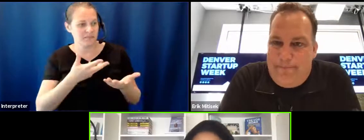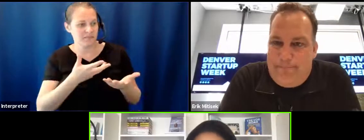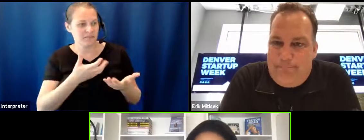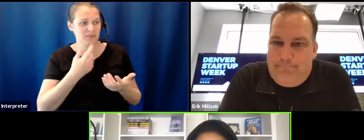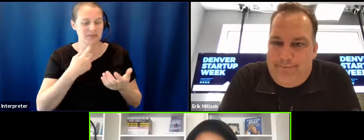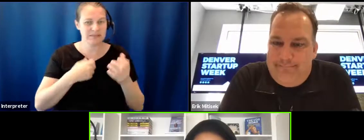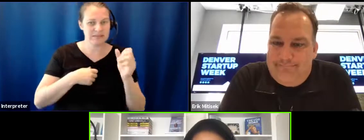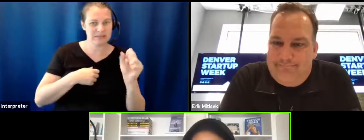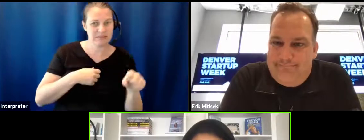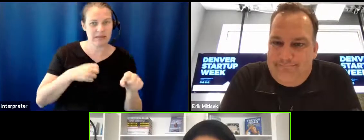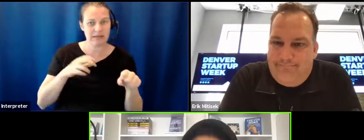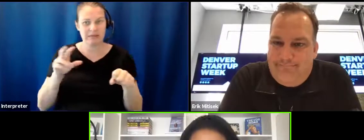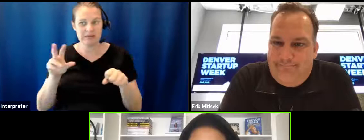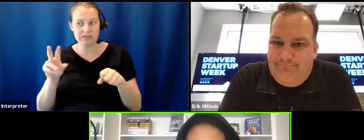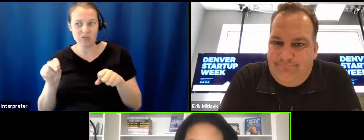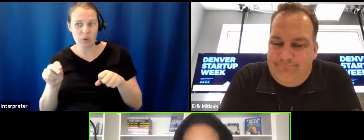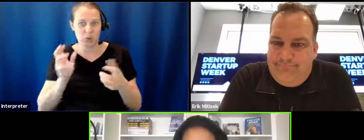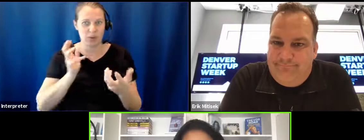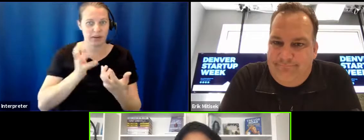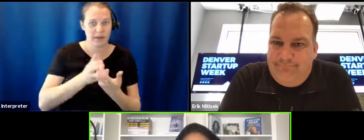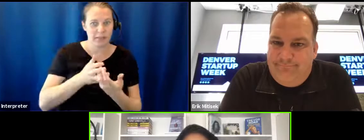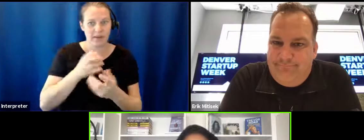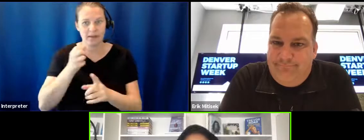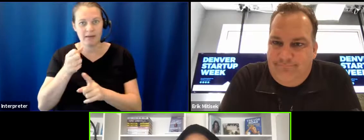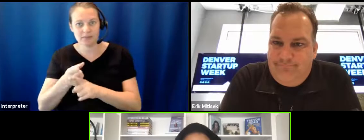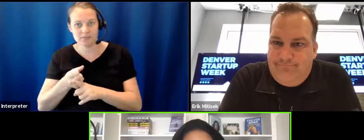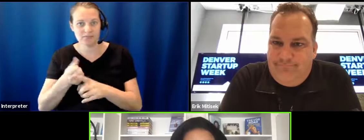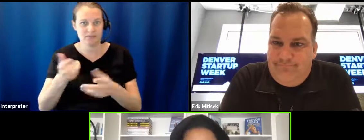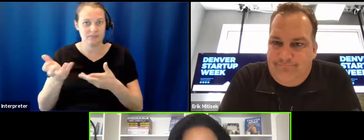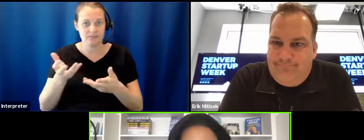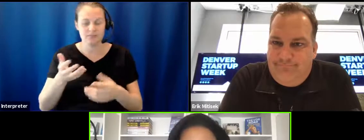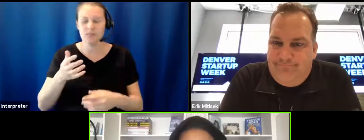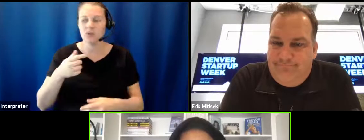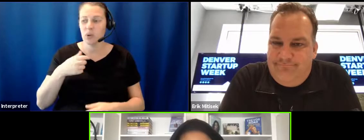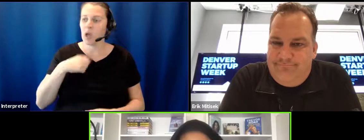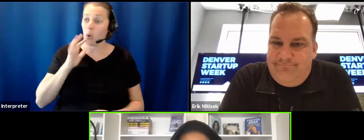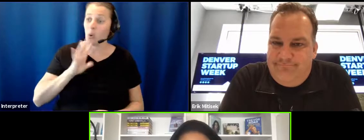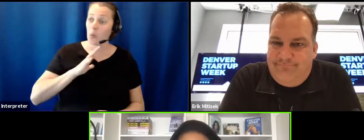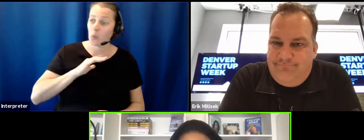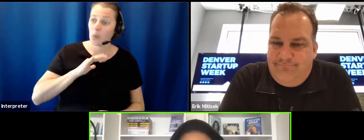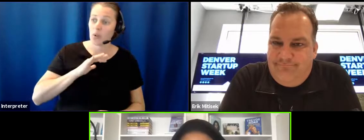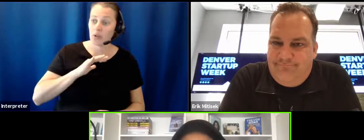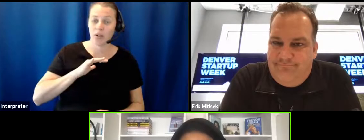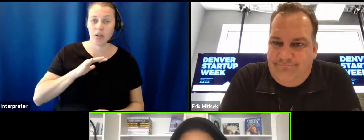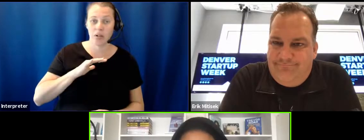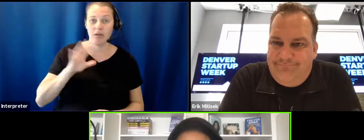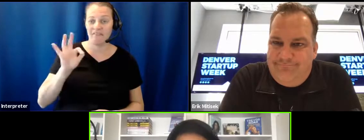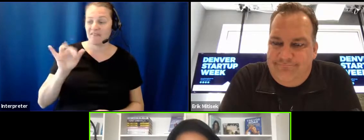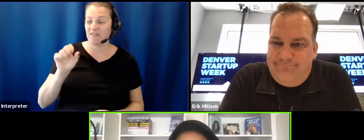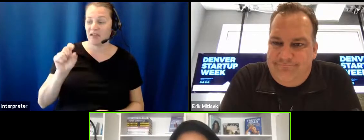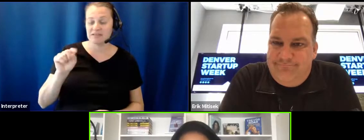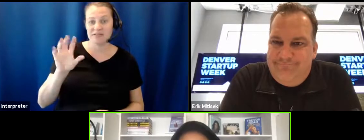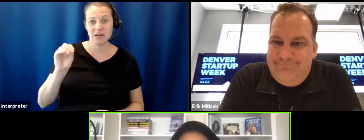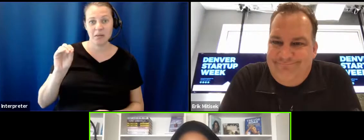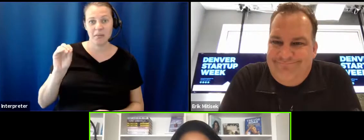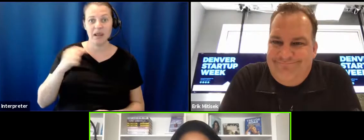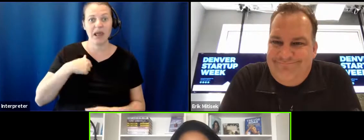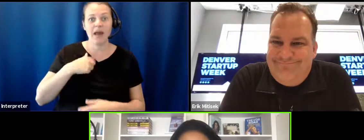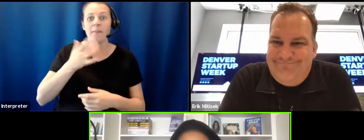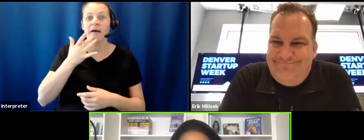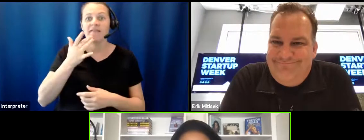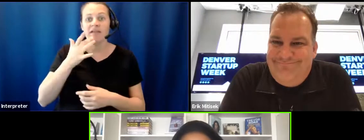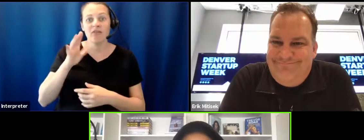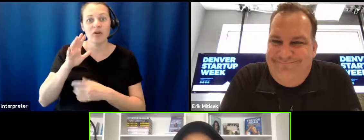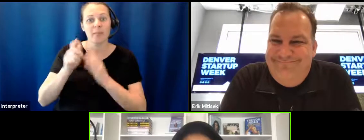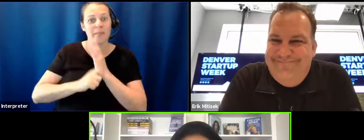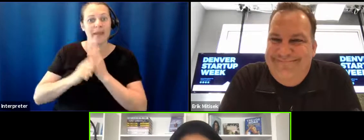And what doesn't impact? And so I was like, oh, cool. It's going to be a Fast Company. I love, like, that's my favorite magazine. That's so